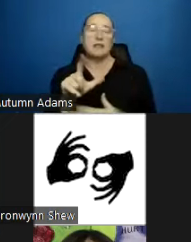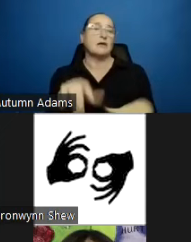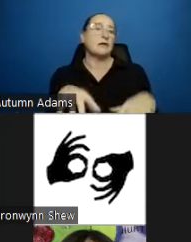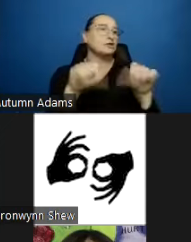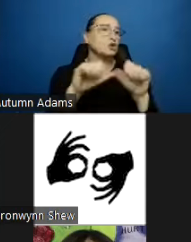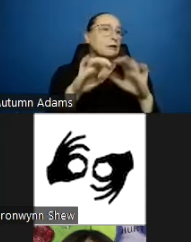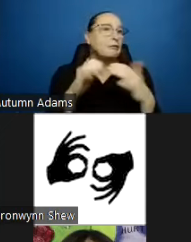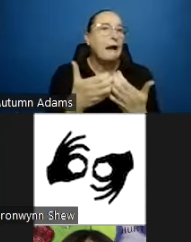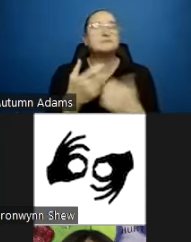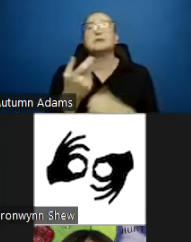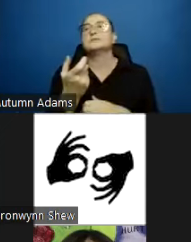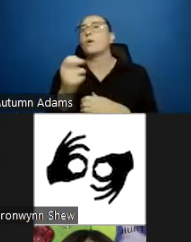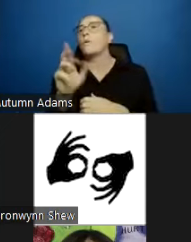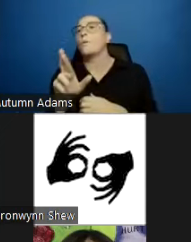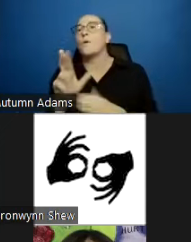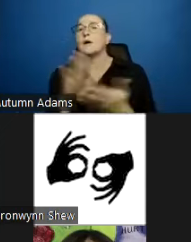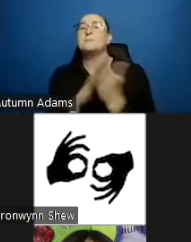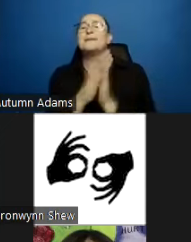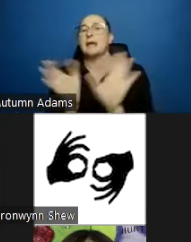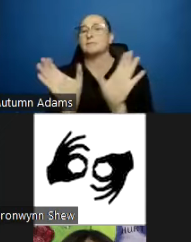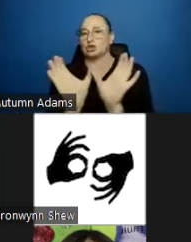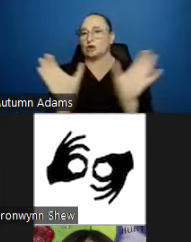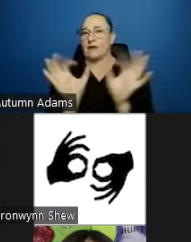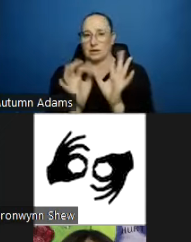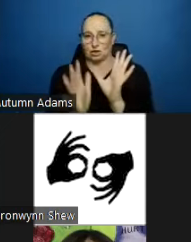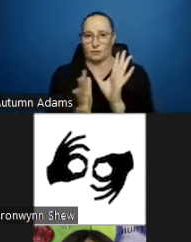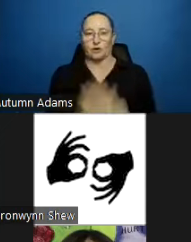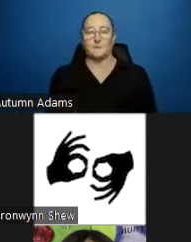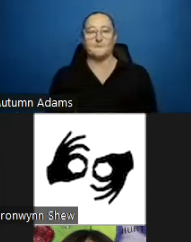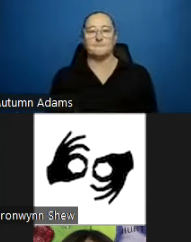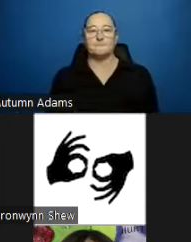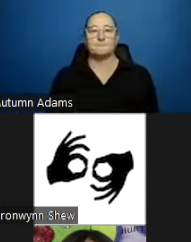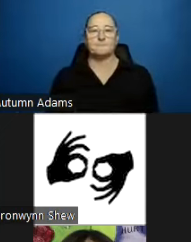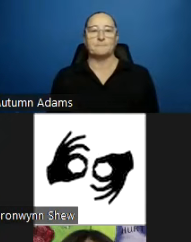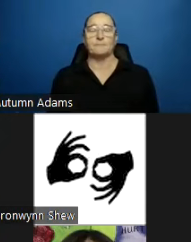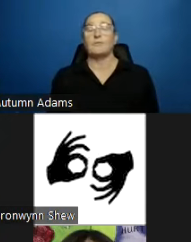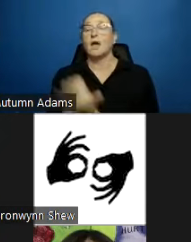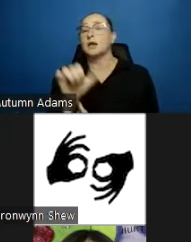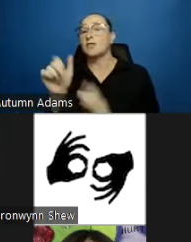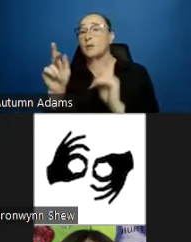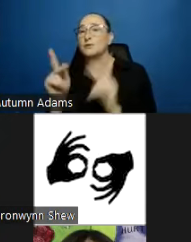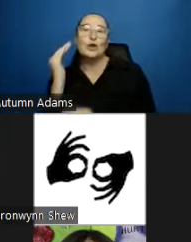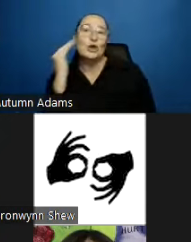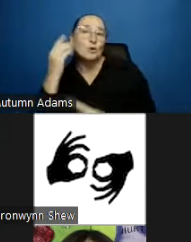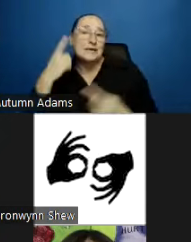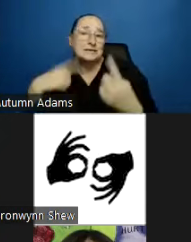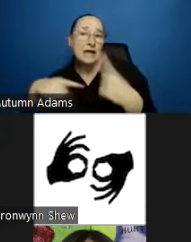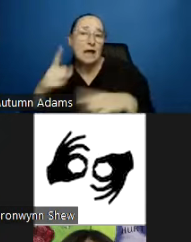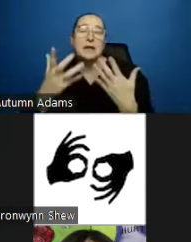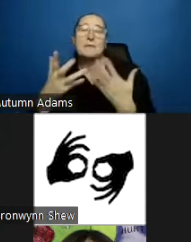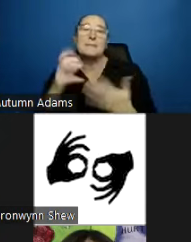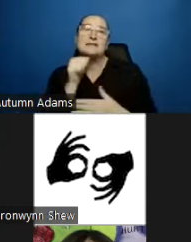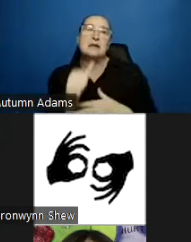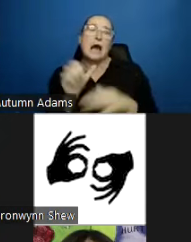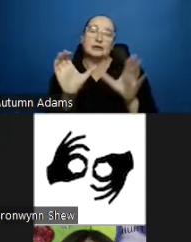or you know, they became a certified ASL interpreter. And then another person who knows sign language, but maybe isn't